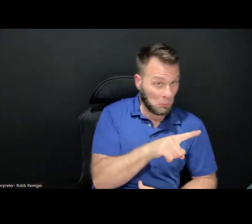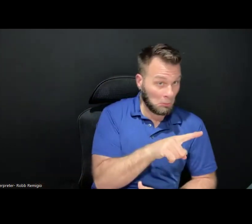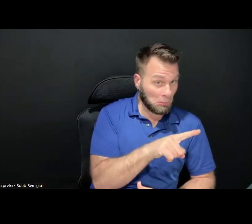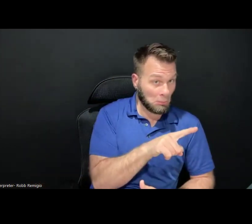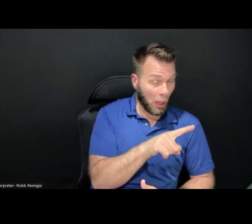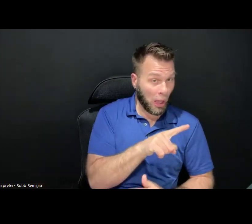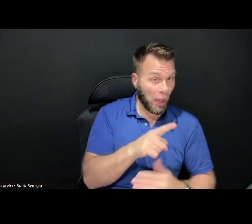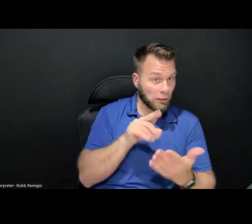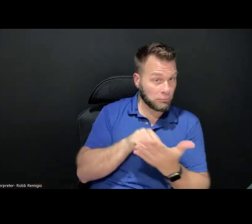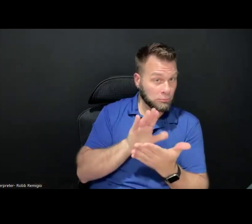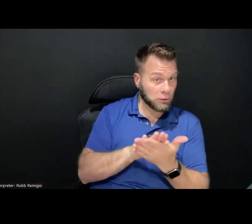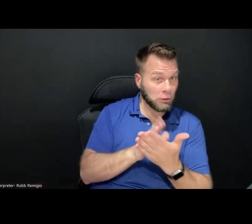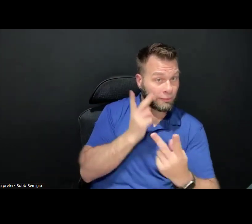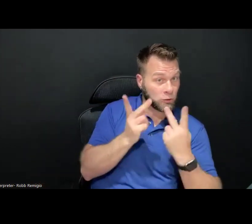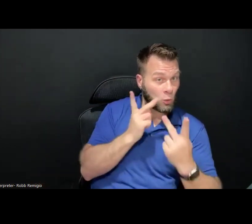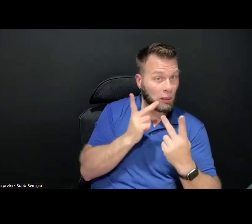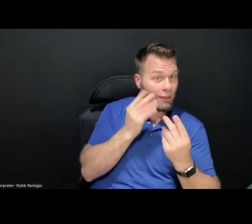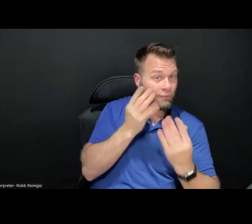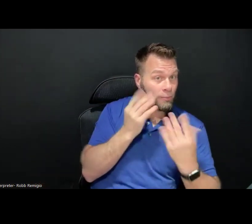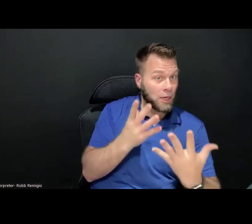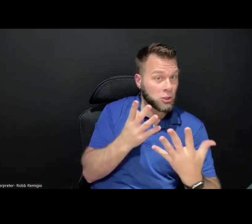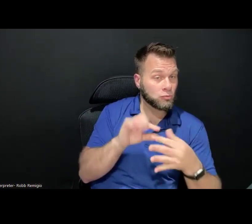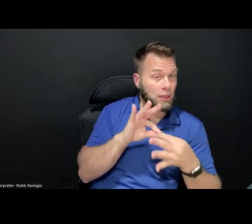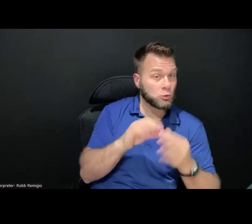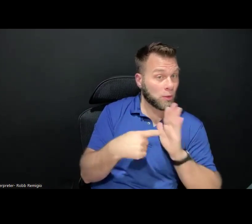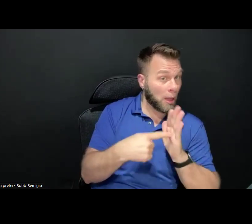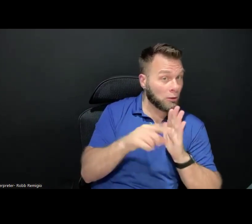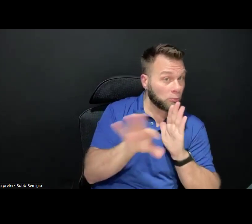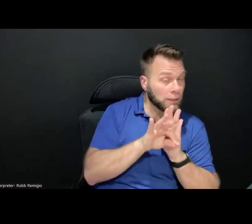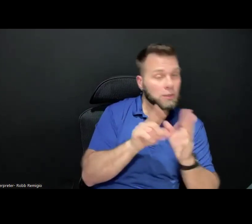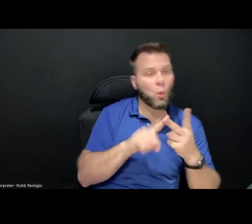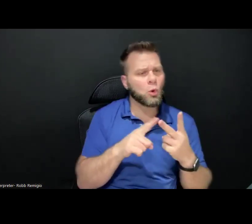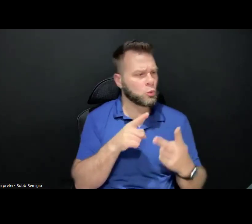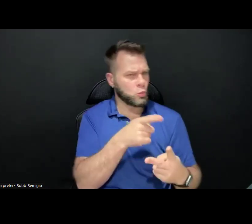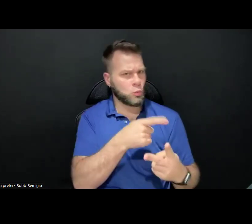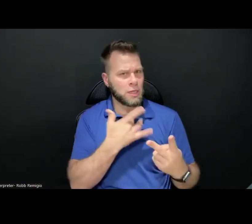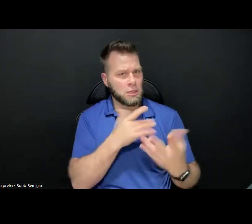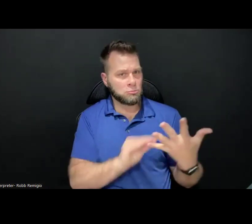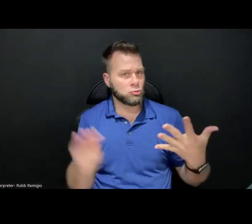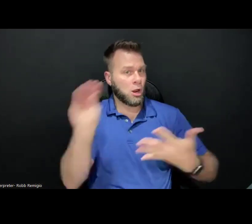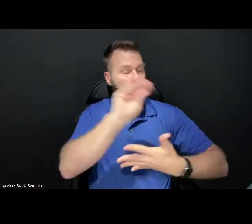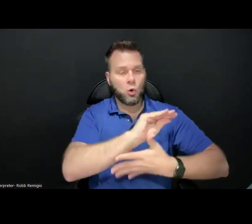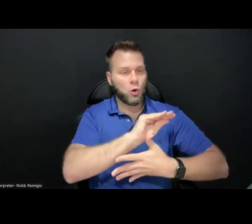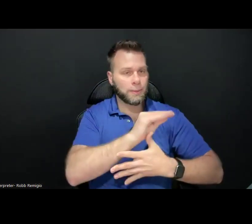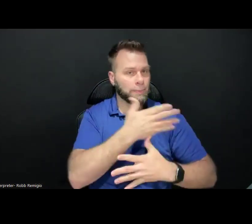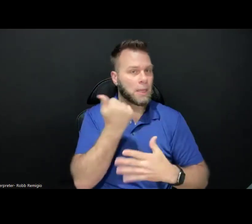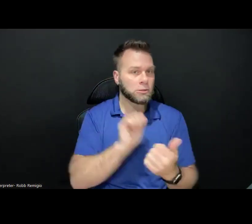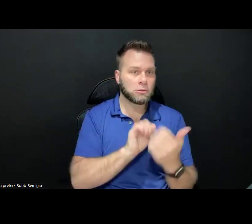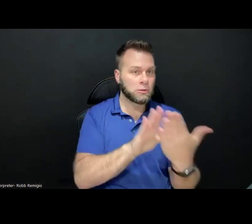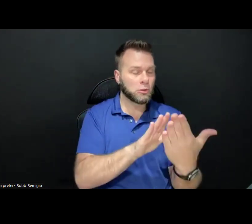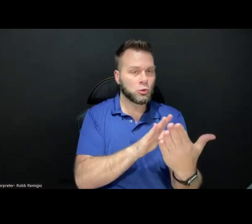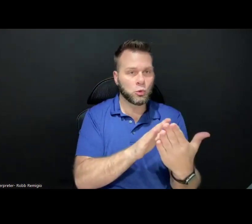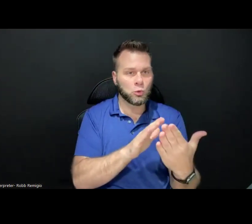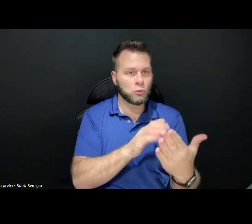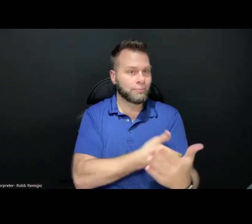additional information about the model you've chosen or about why this is the priority that you think is the optimal use of your energy and